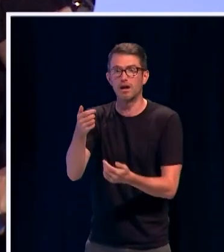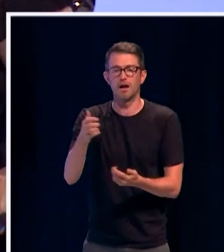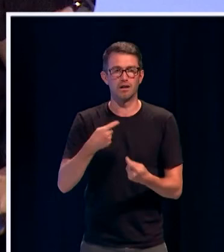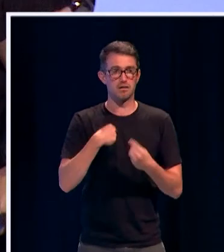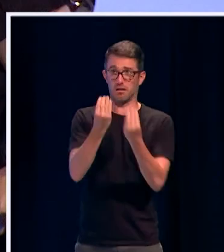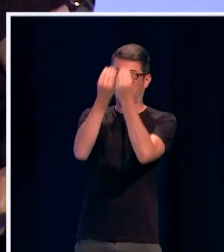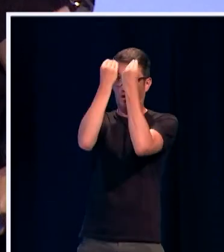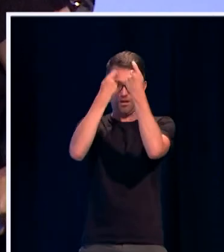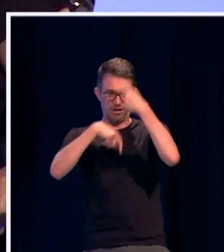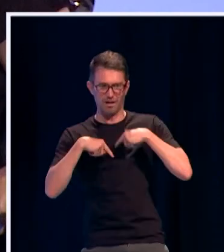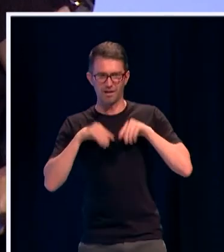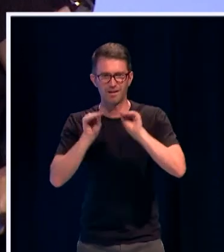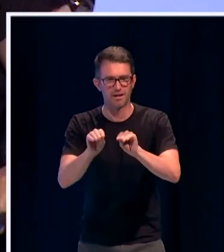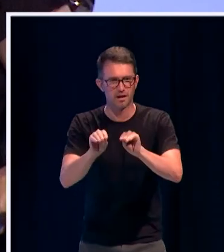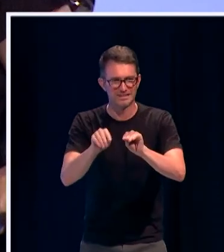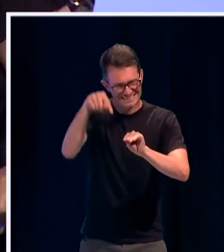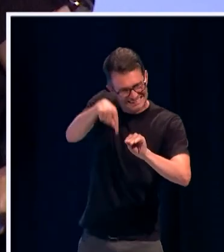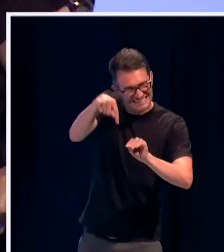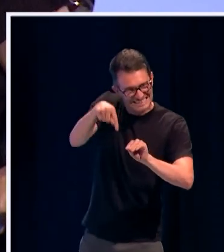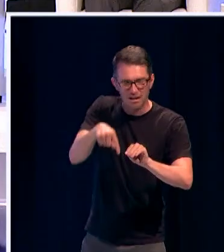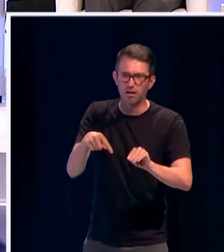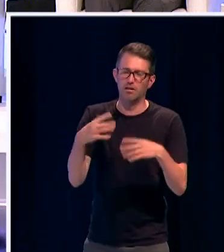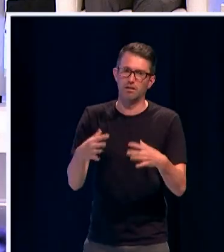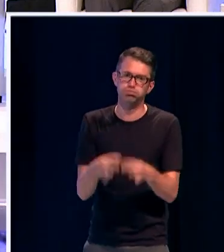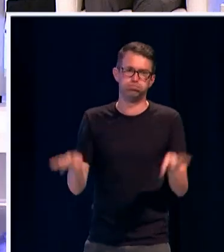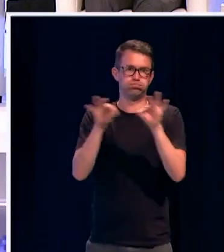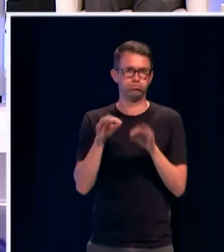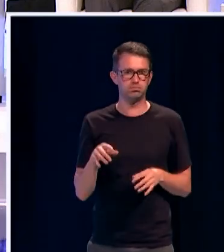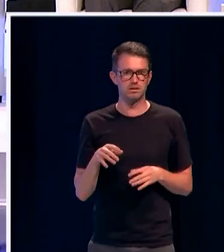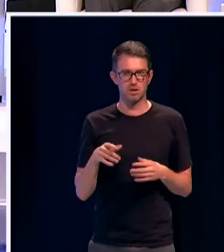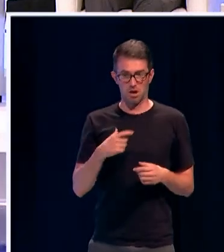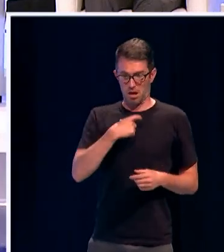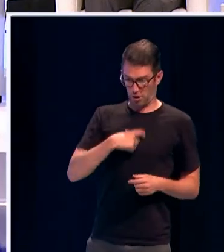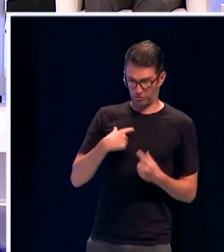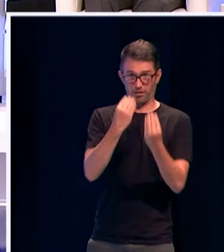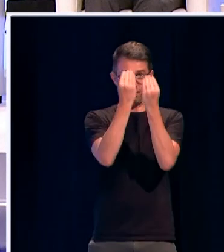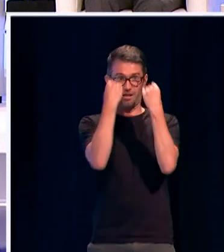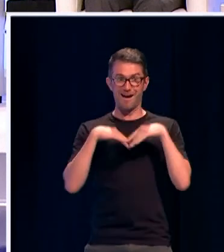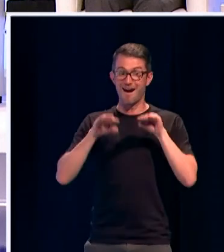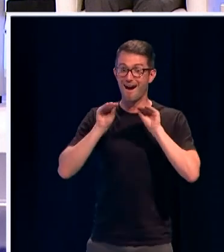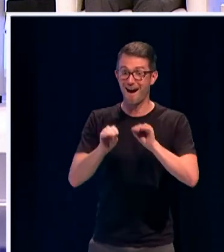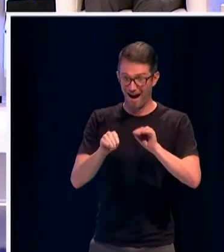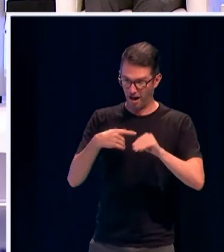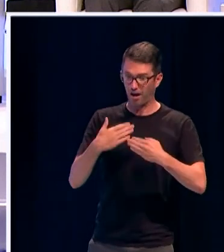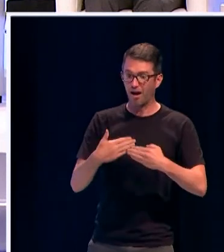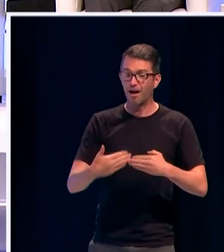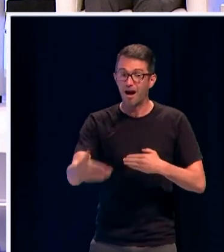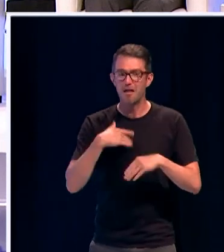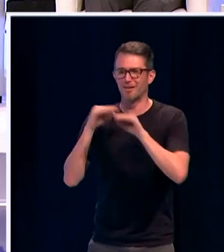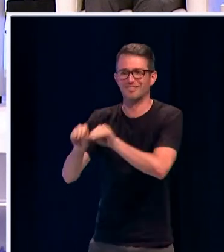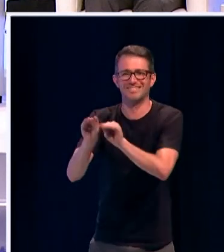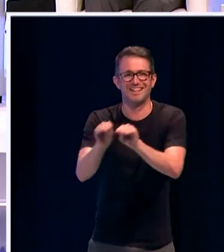financing DPOs in order to make them able to attend big meetings and also to have the